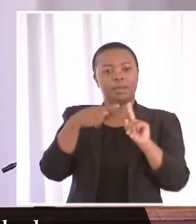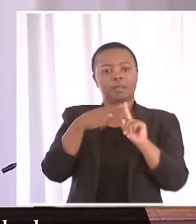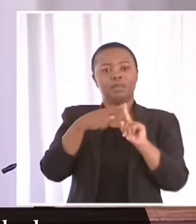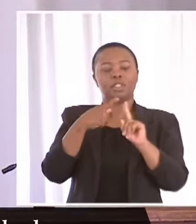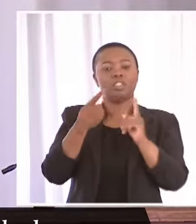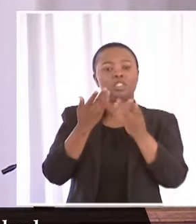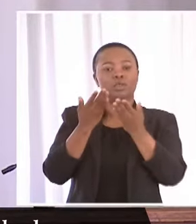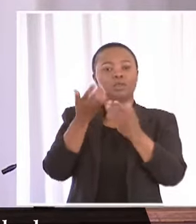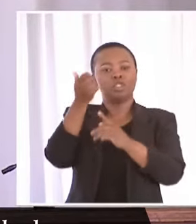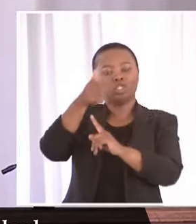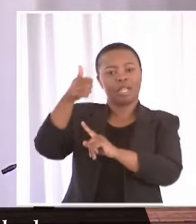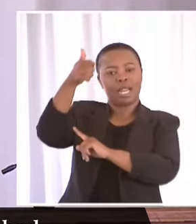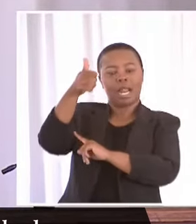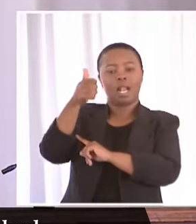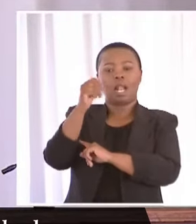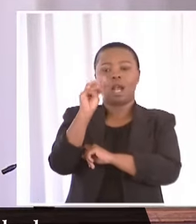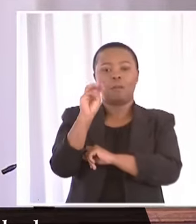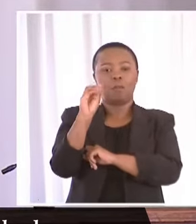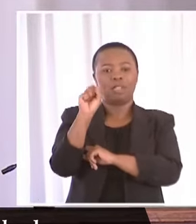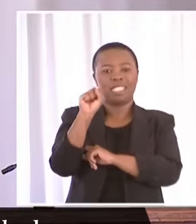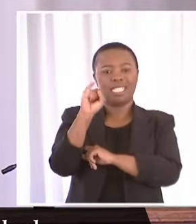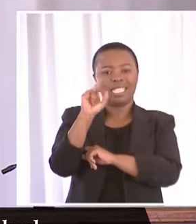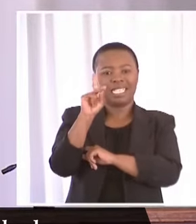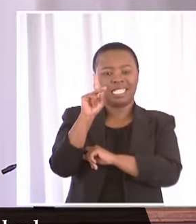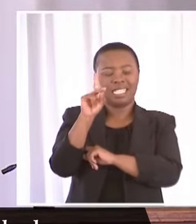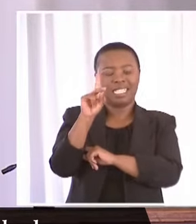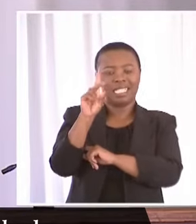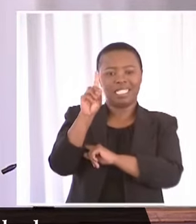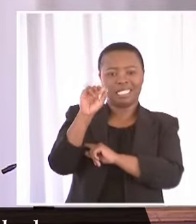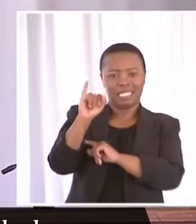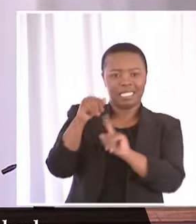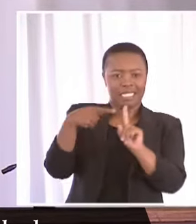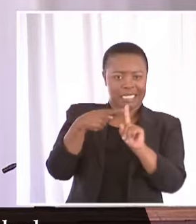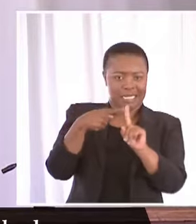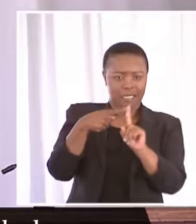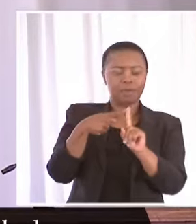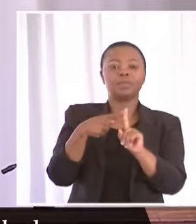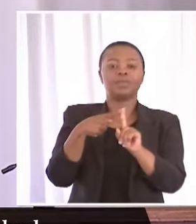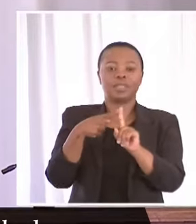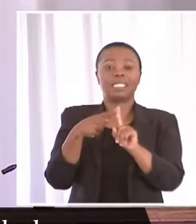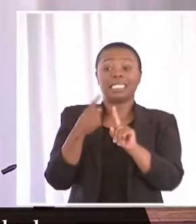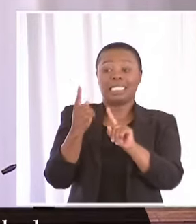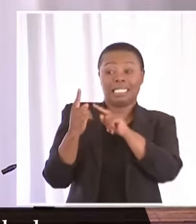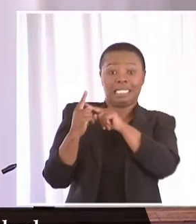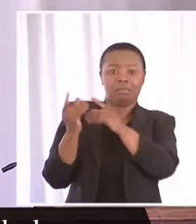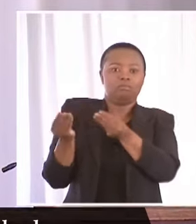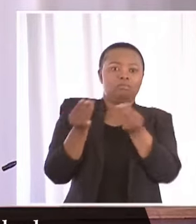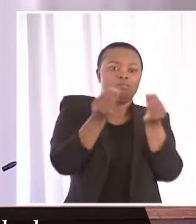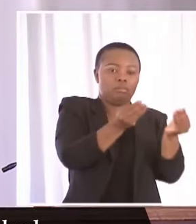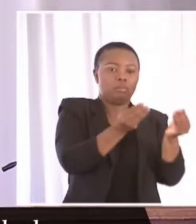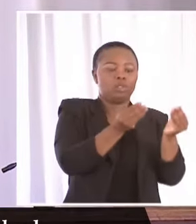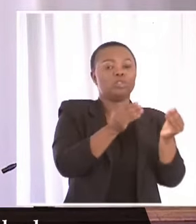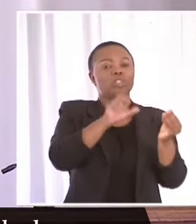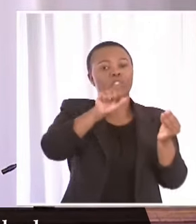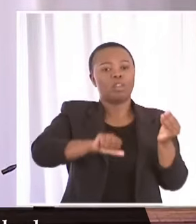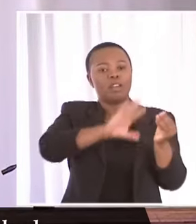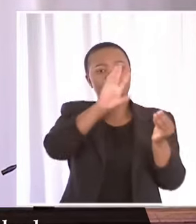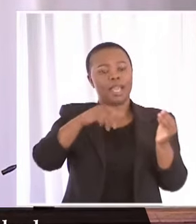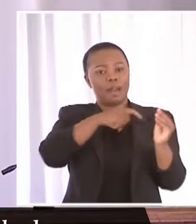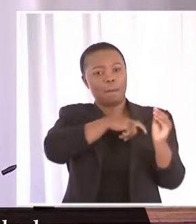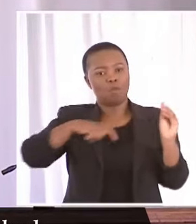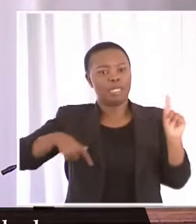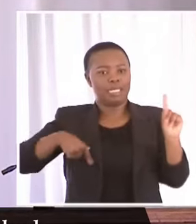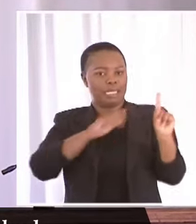General Musikidi, who will hand it over to the President of the Republic of South Africa,